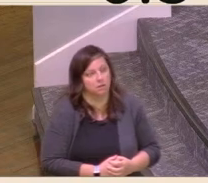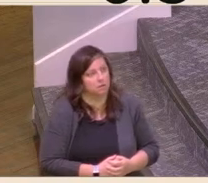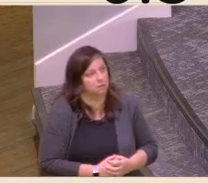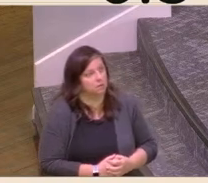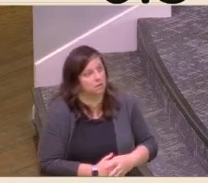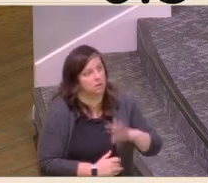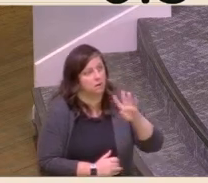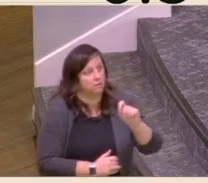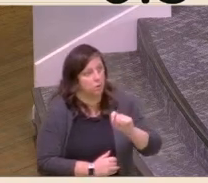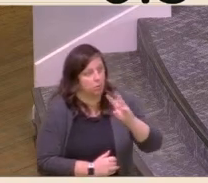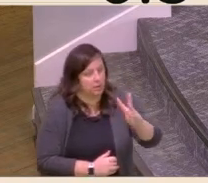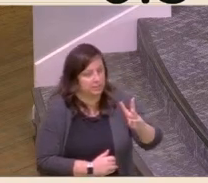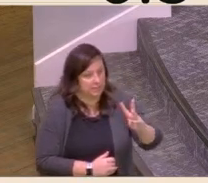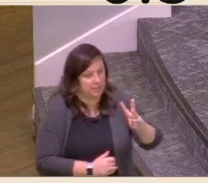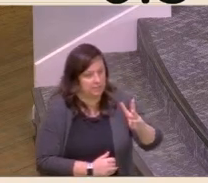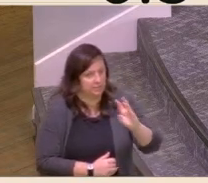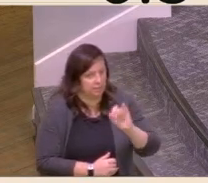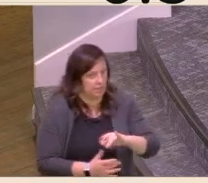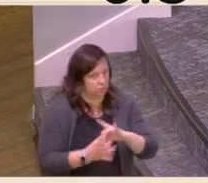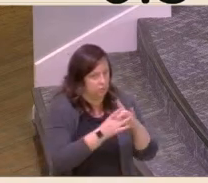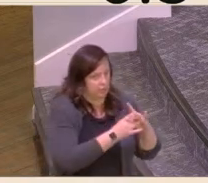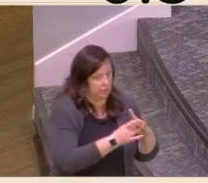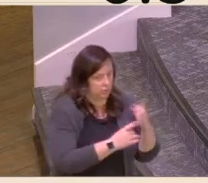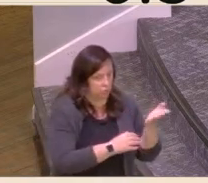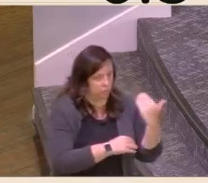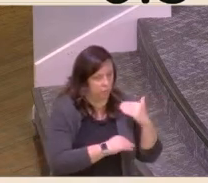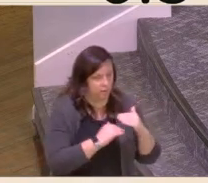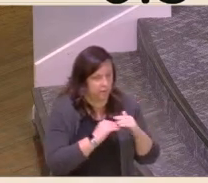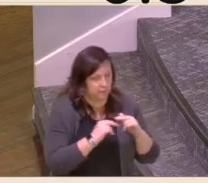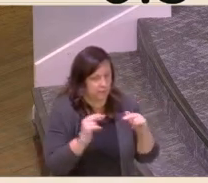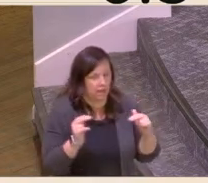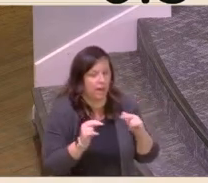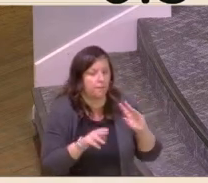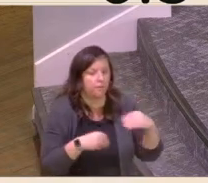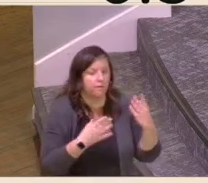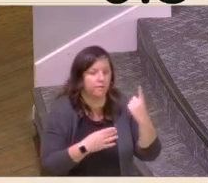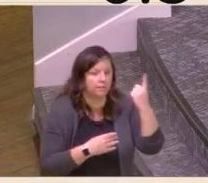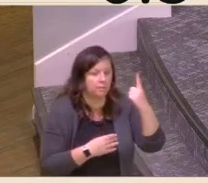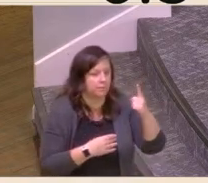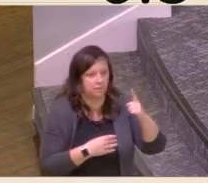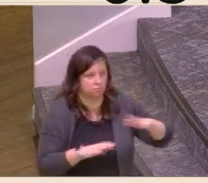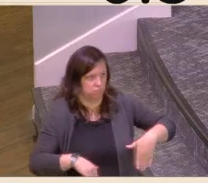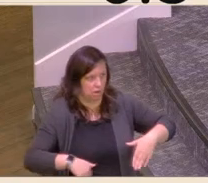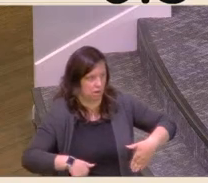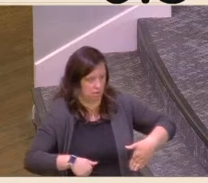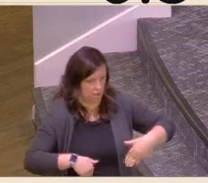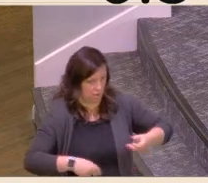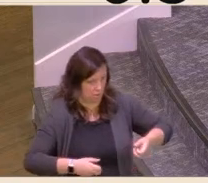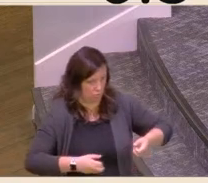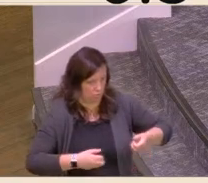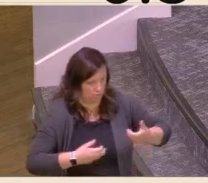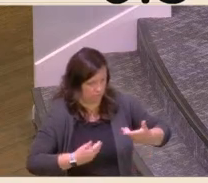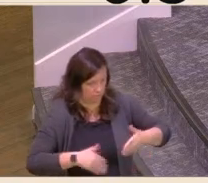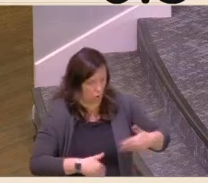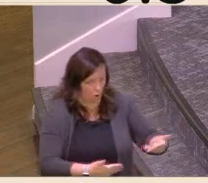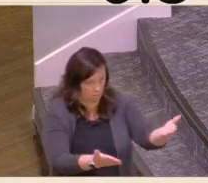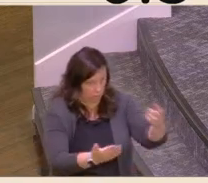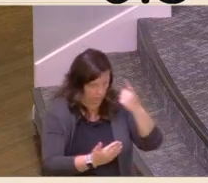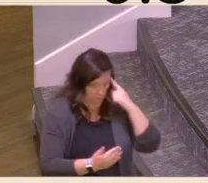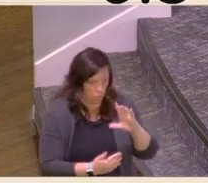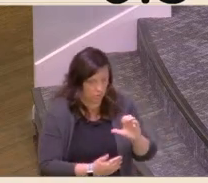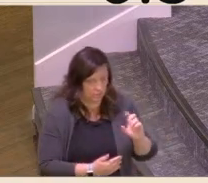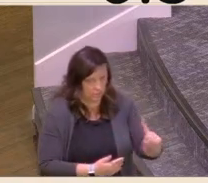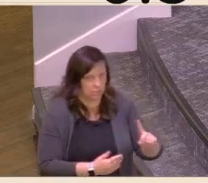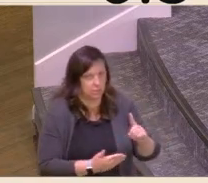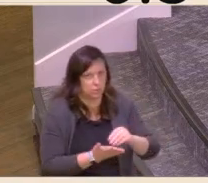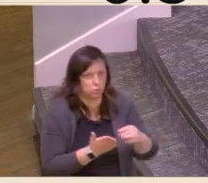actually ties on the previous slide, provide something not already offered for CCSD students. Had 2